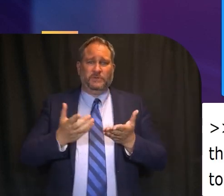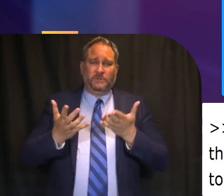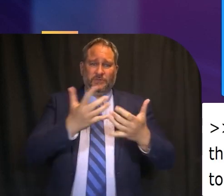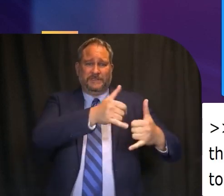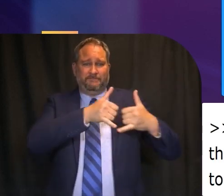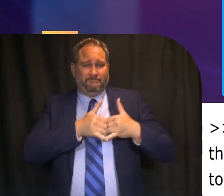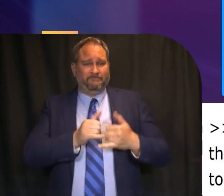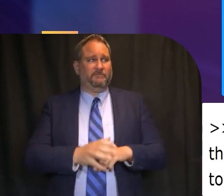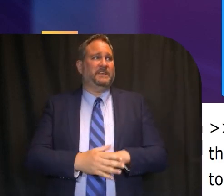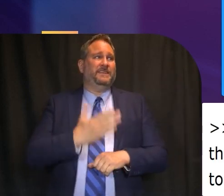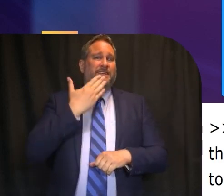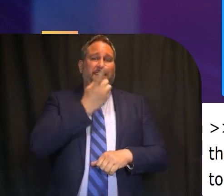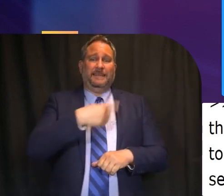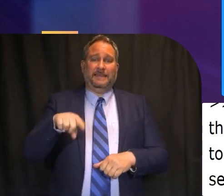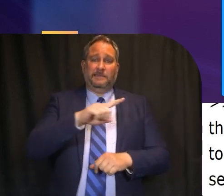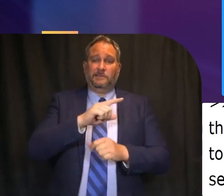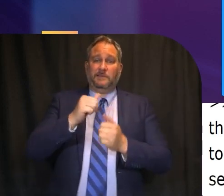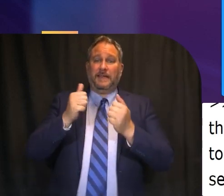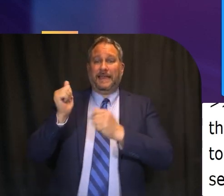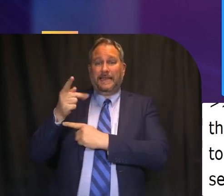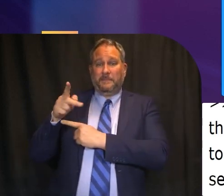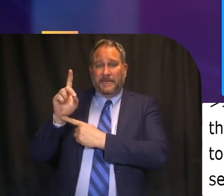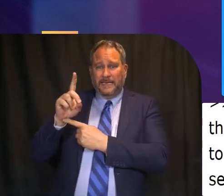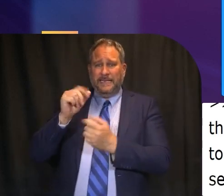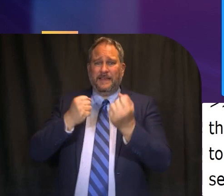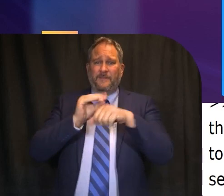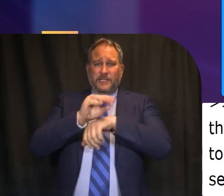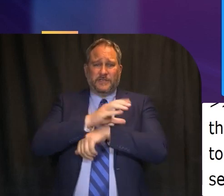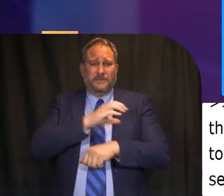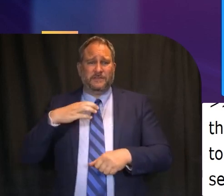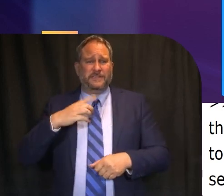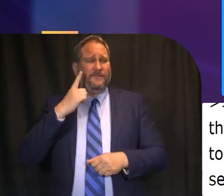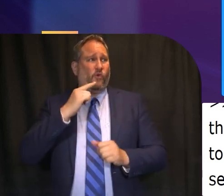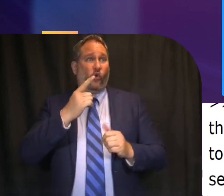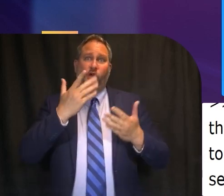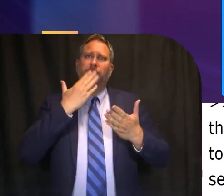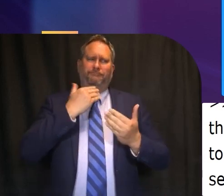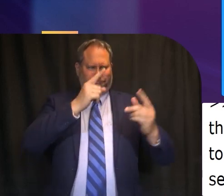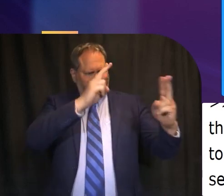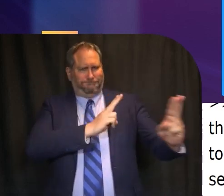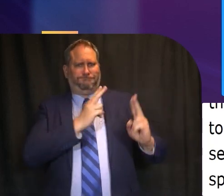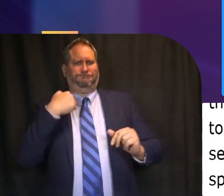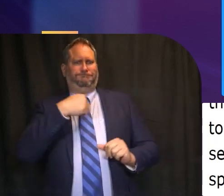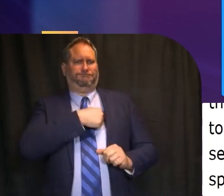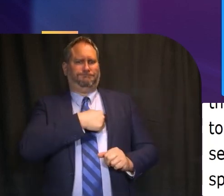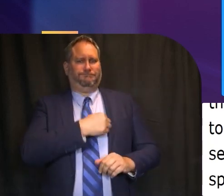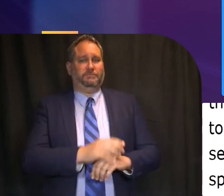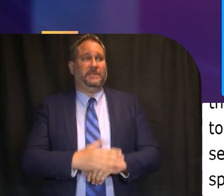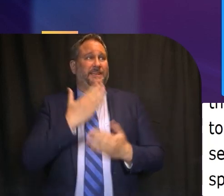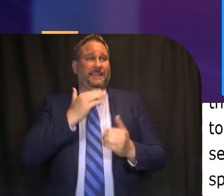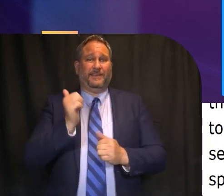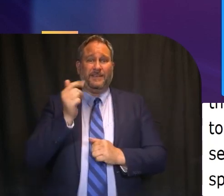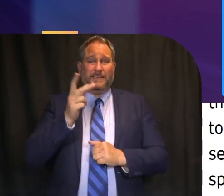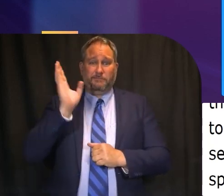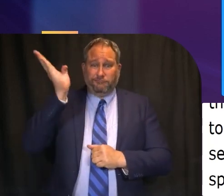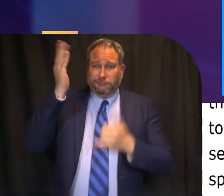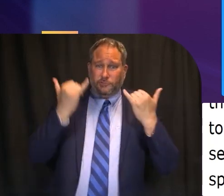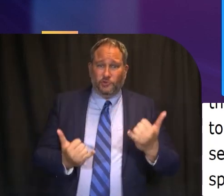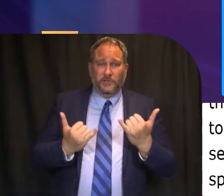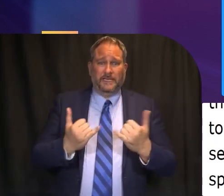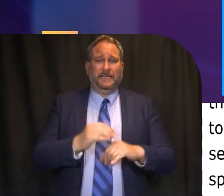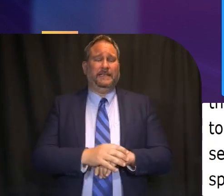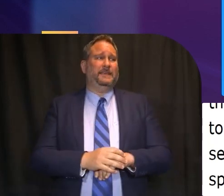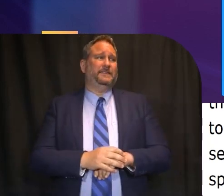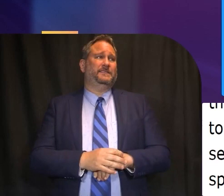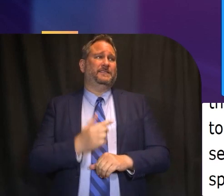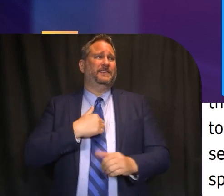for their patience and guidance, and thank you to the speakers here today. I am earnestly grateful for the recognition we have received for our work and